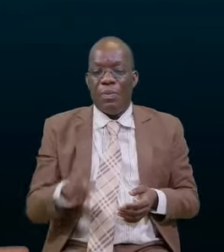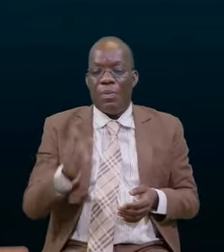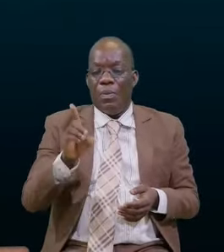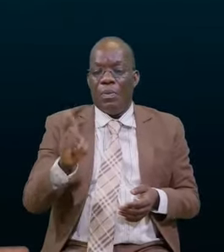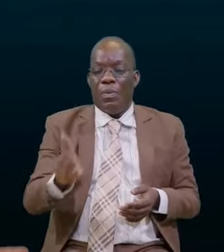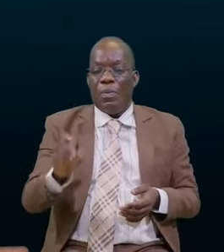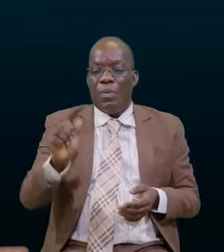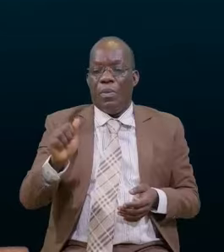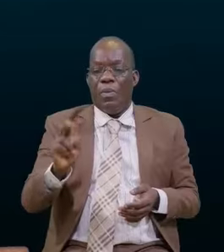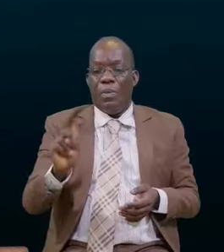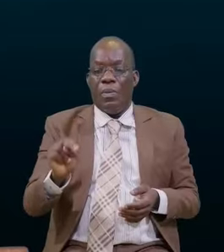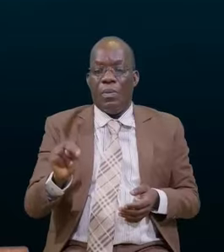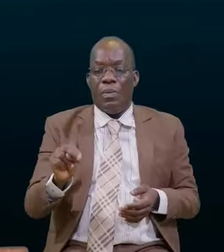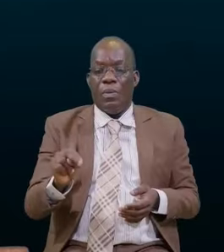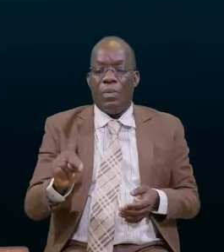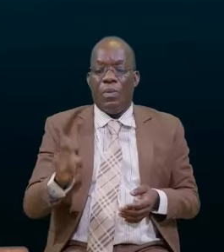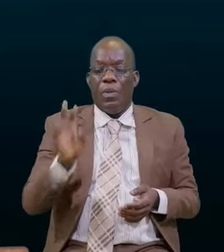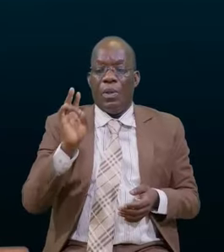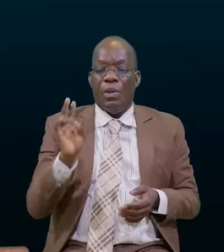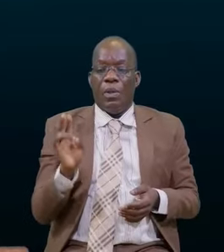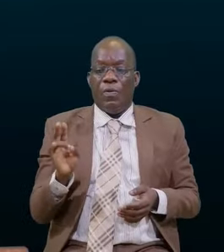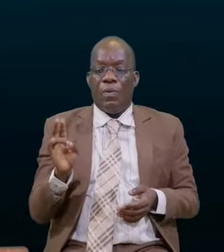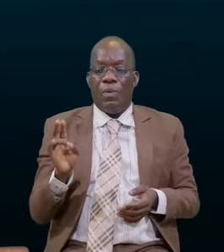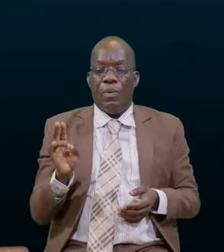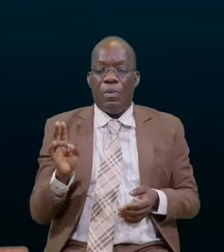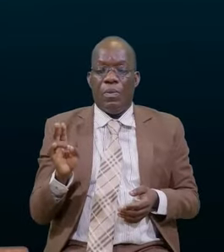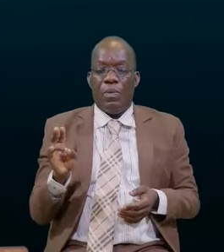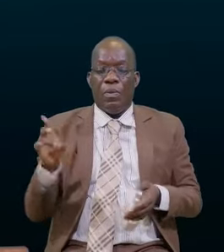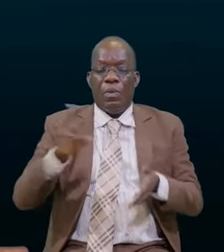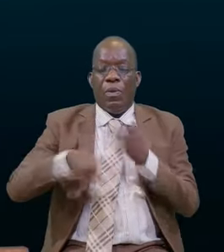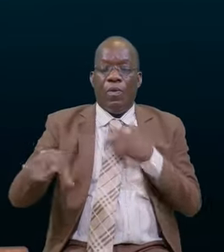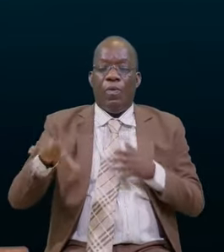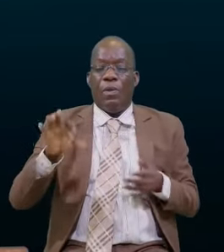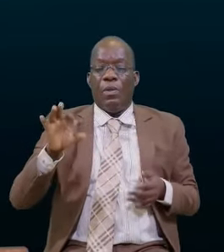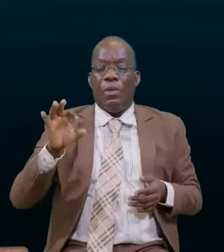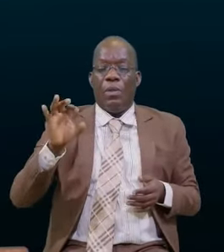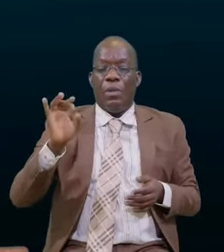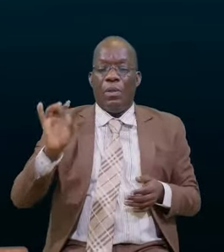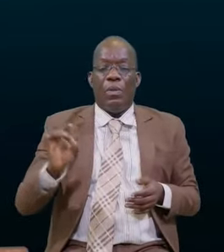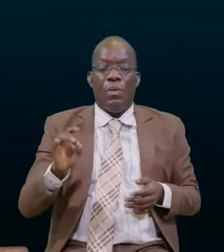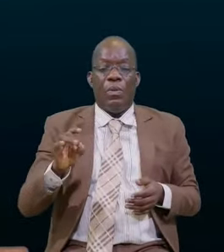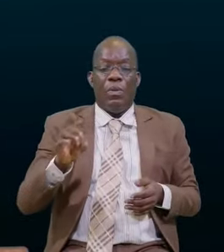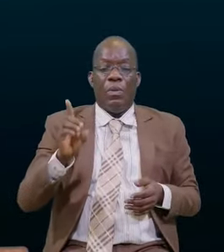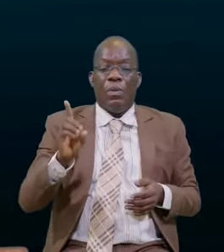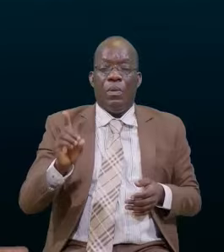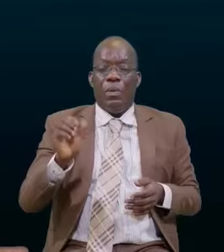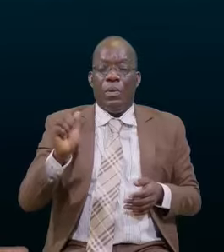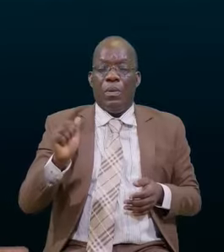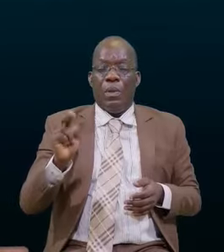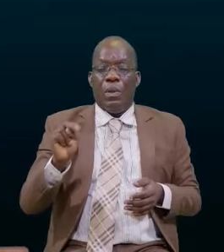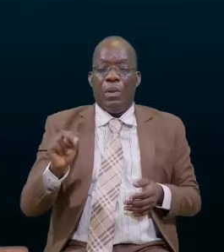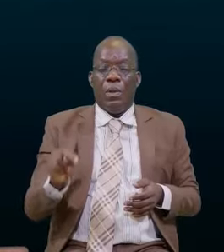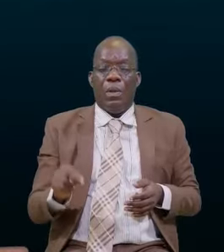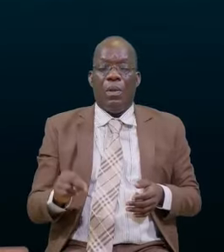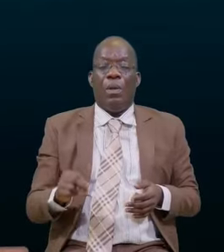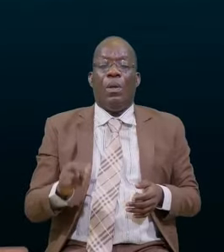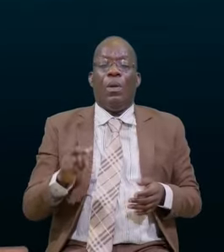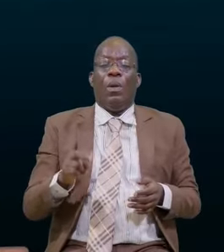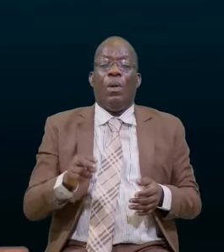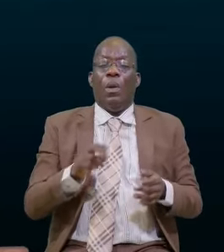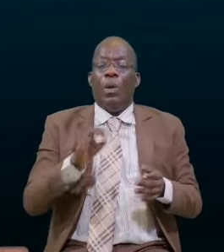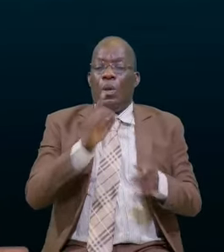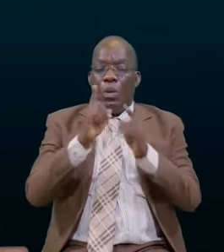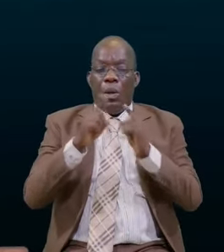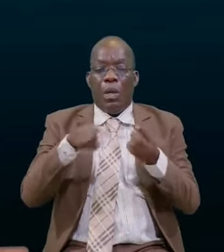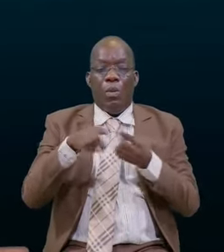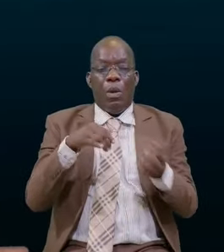Book of Daniel chapter 7 I read verse 8 Daniel even mentioned this little horn about two times making